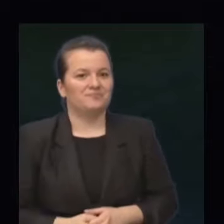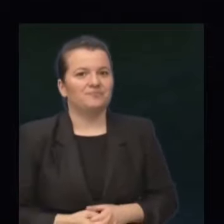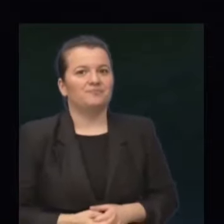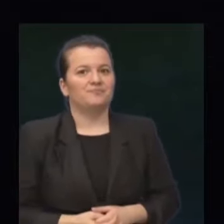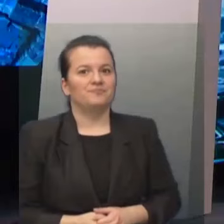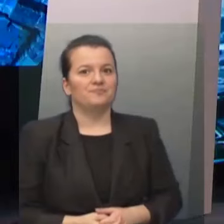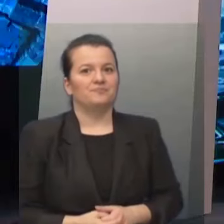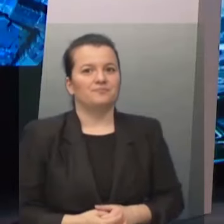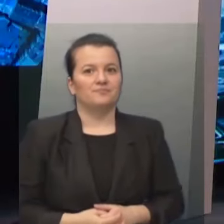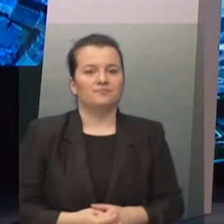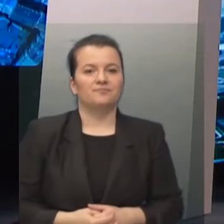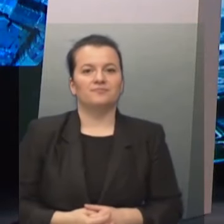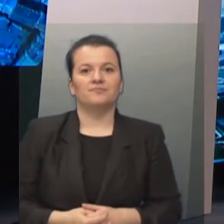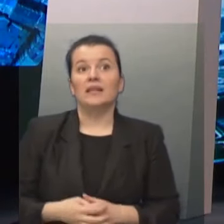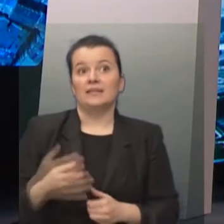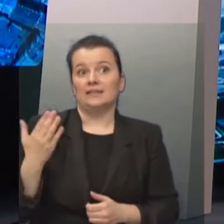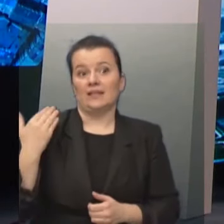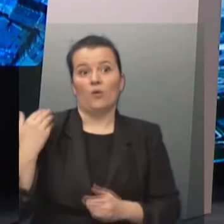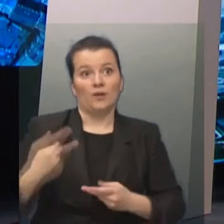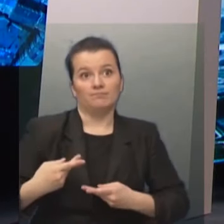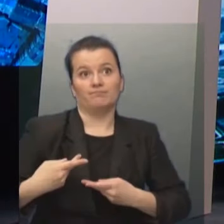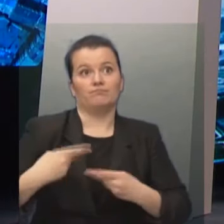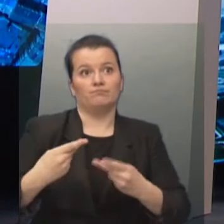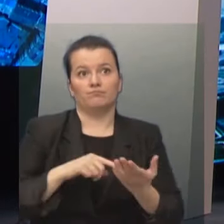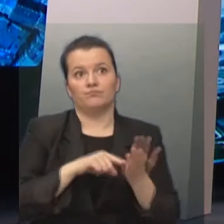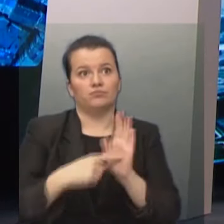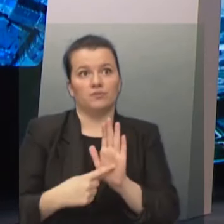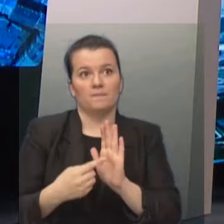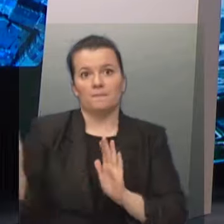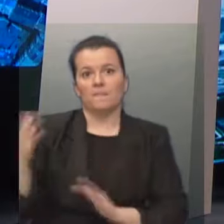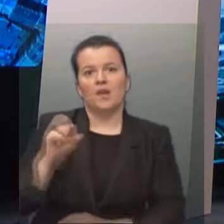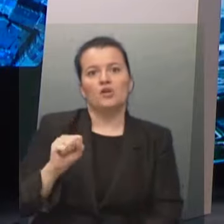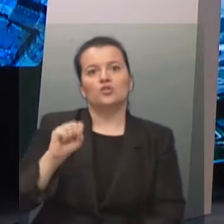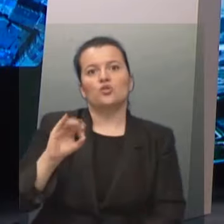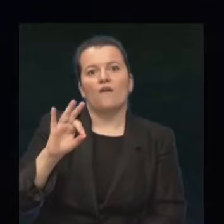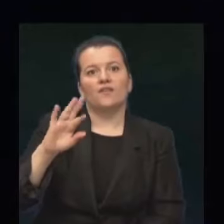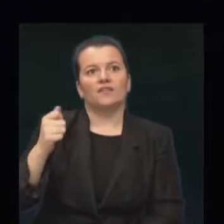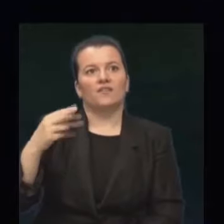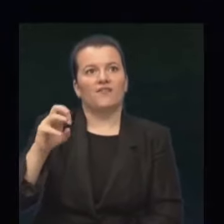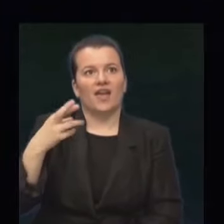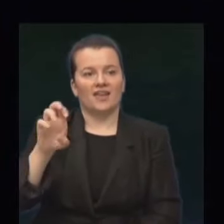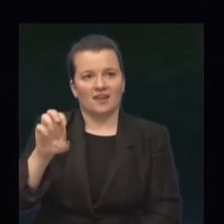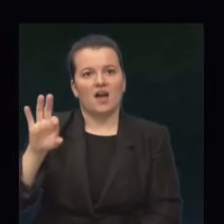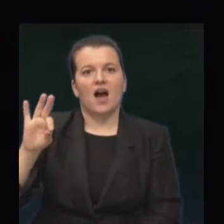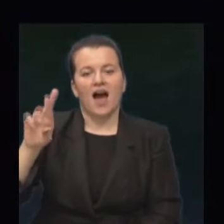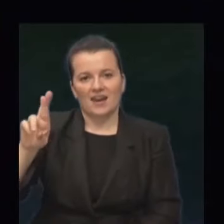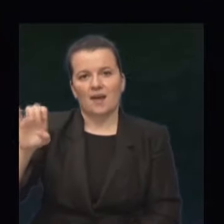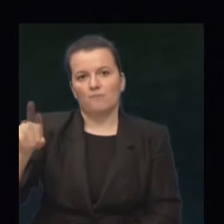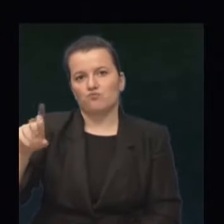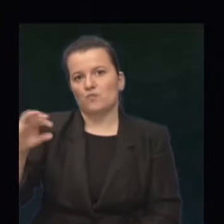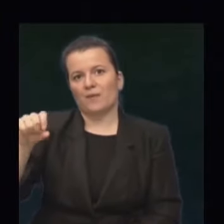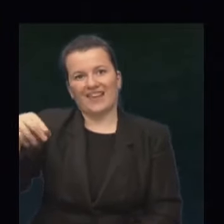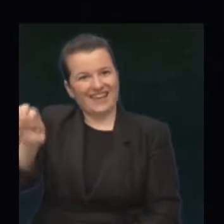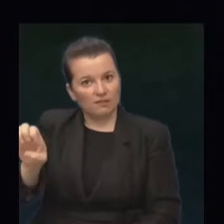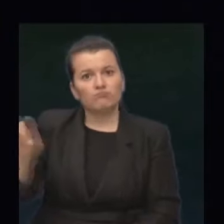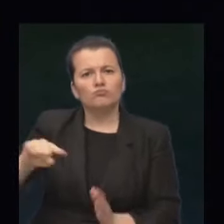we propose to do there is to bring about in France and indeed in Europe the technology